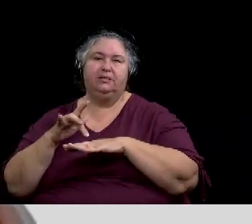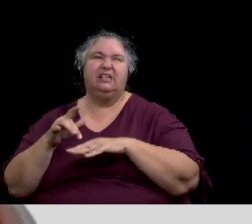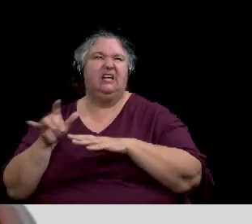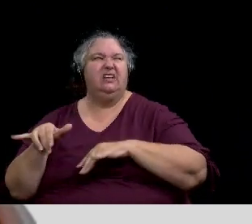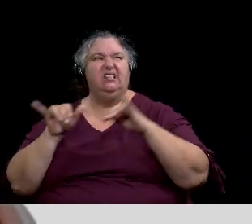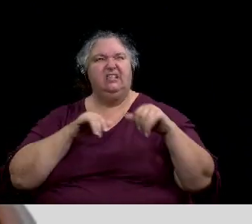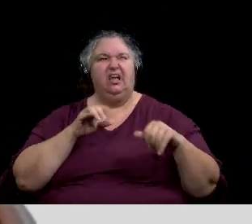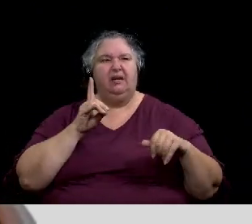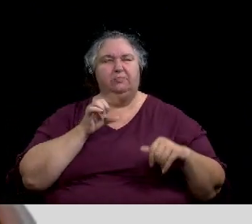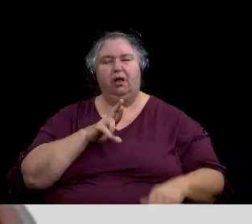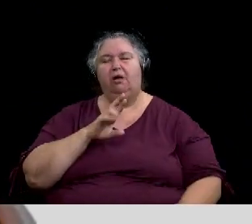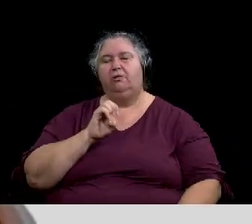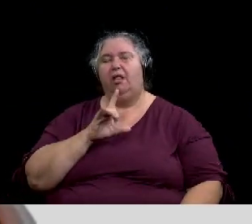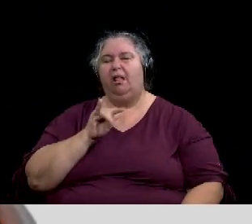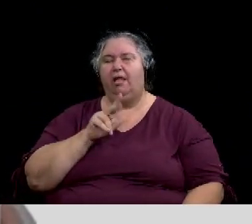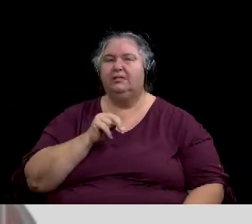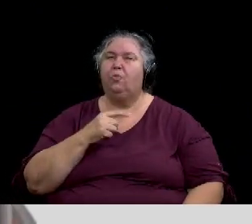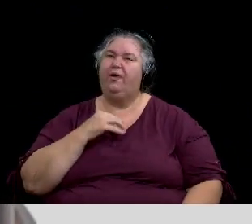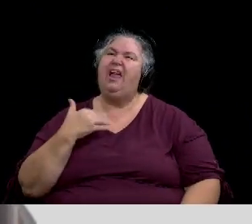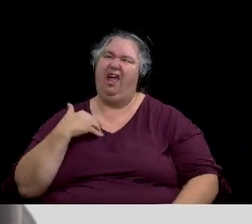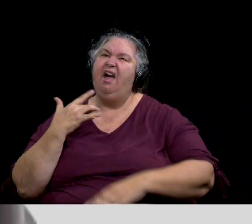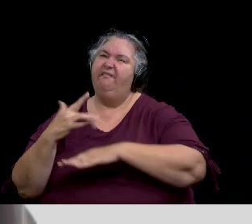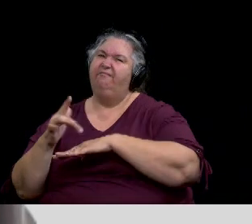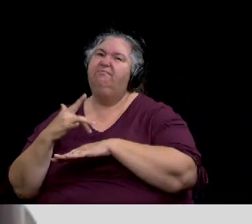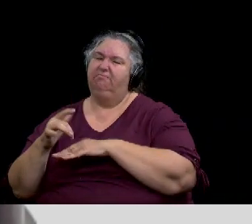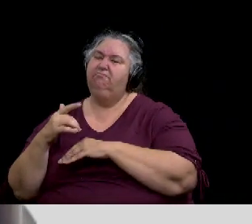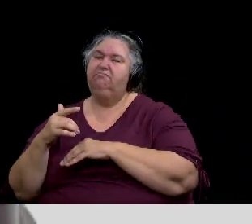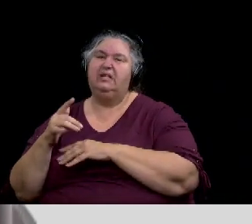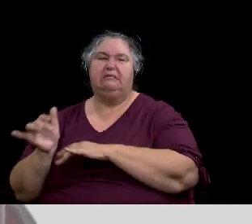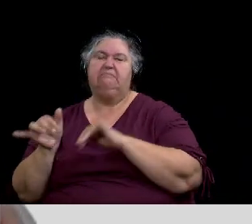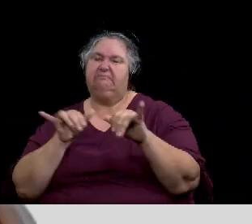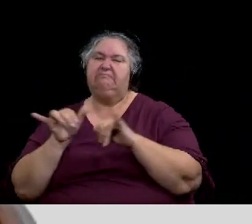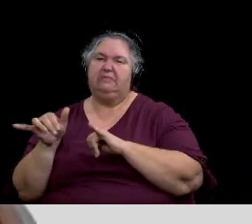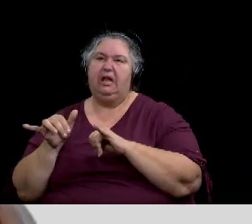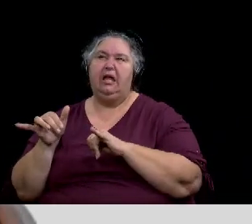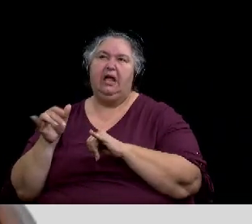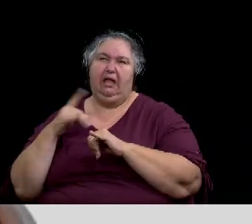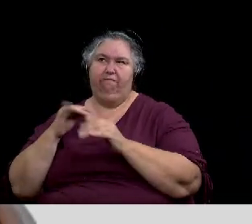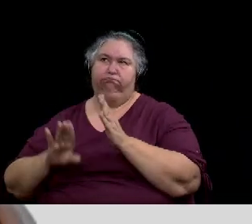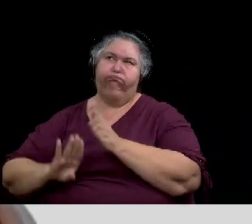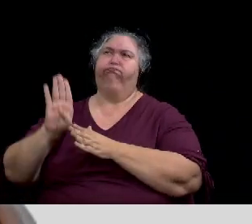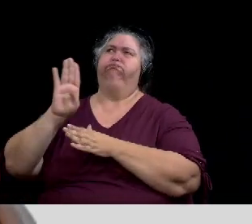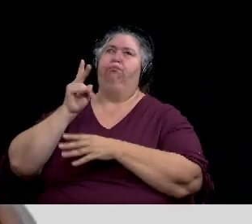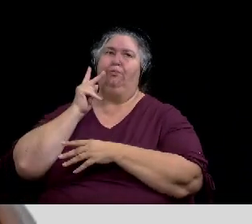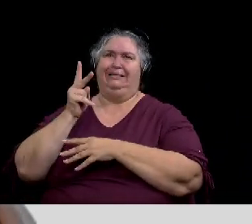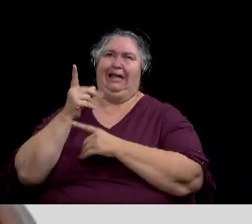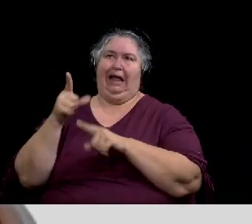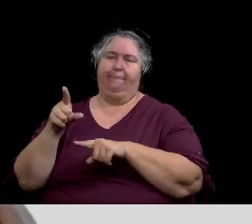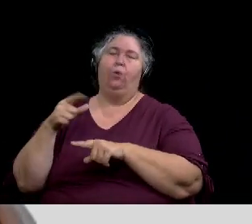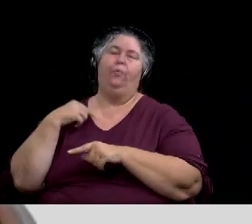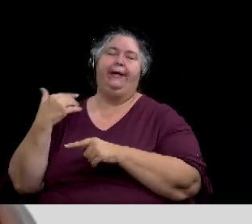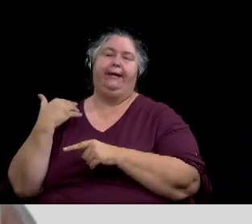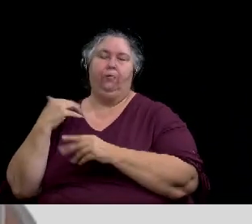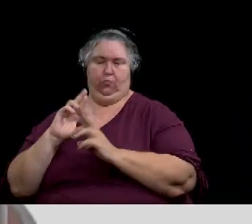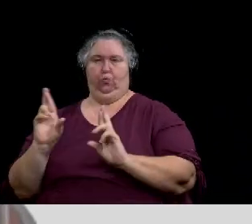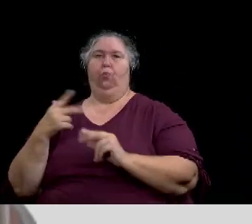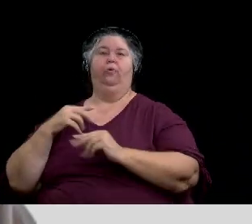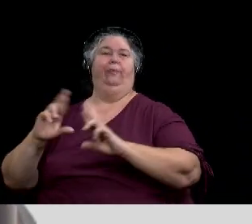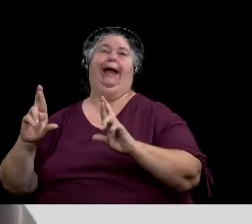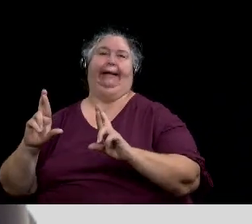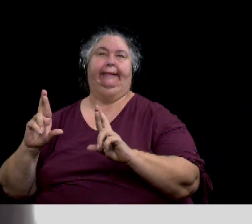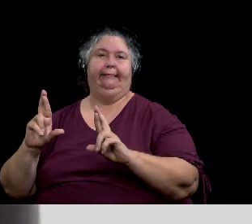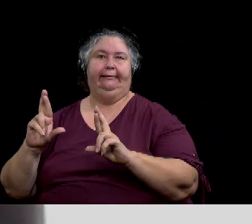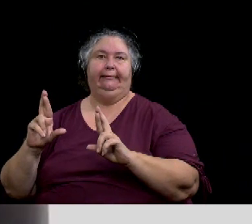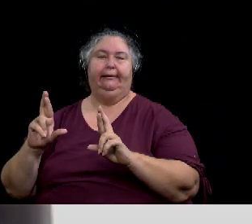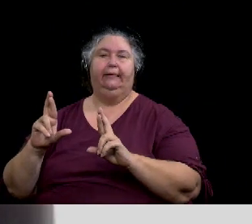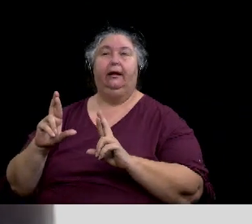more than adequate space to accommodate a significant increase in COVID patients. And fortunately at this